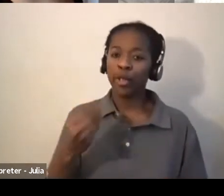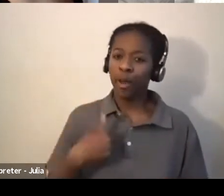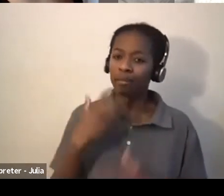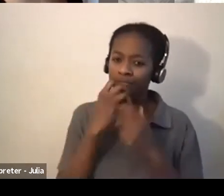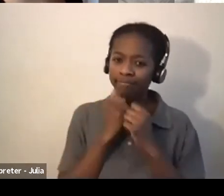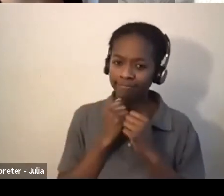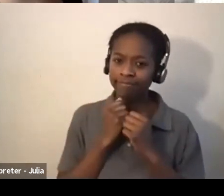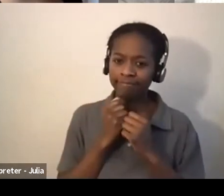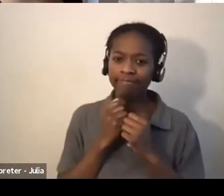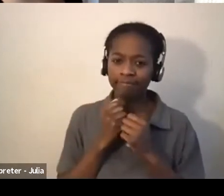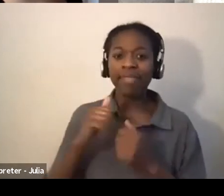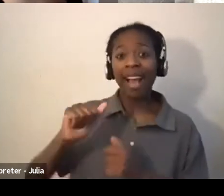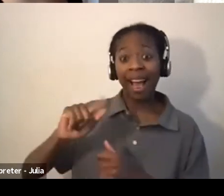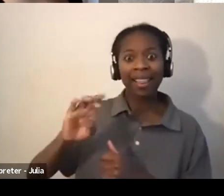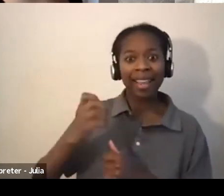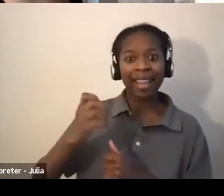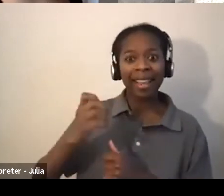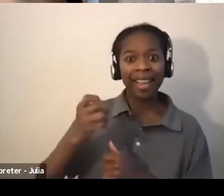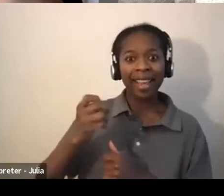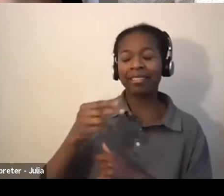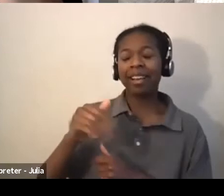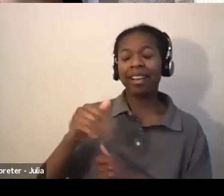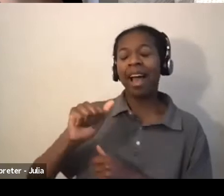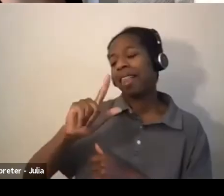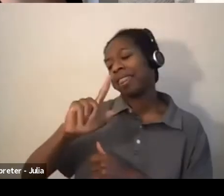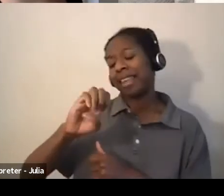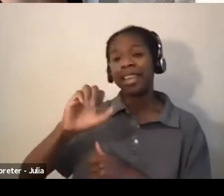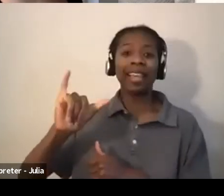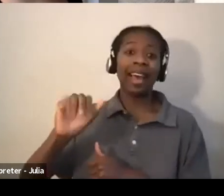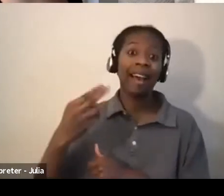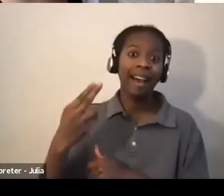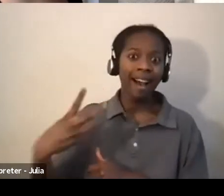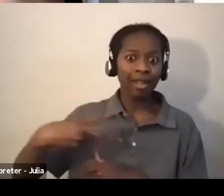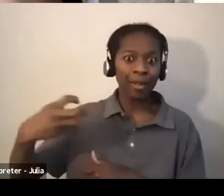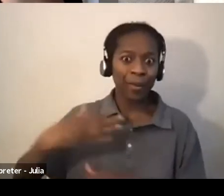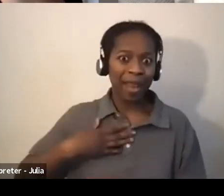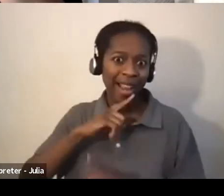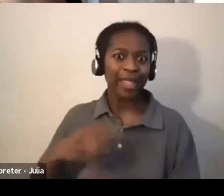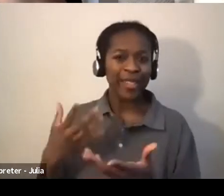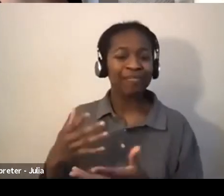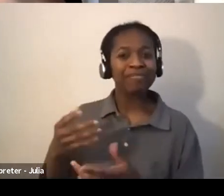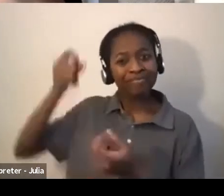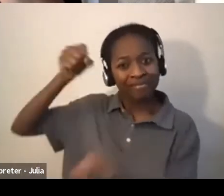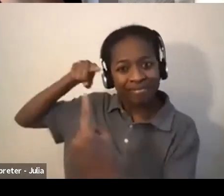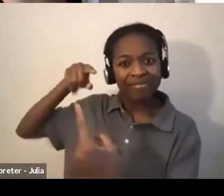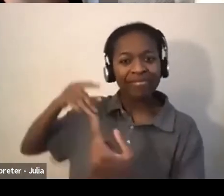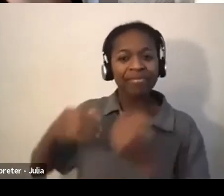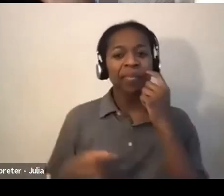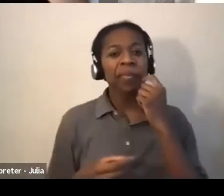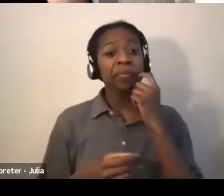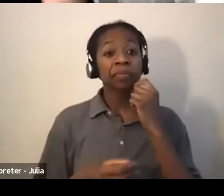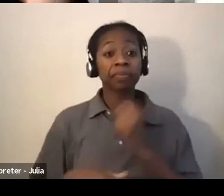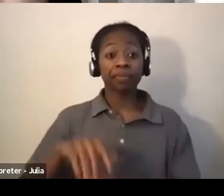Aaliyah took what I was going to say too, exactly. So that's actually exact same thing. Oh,